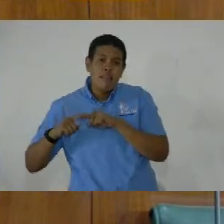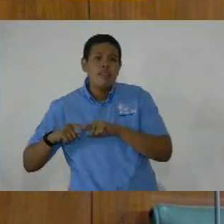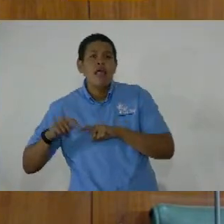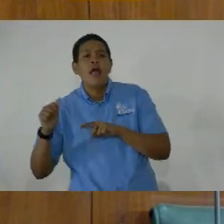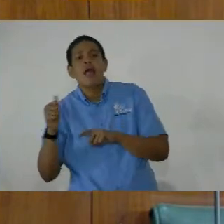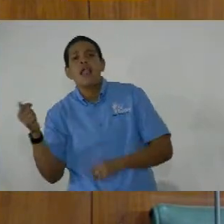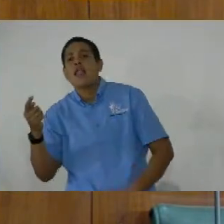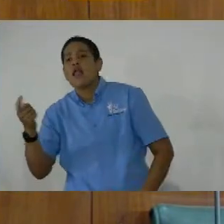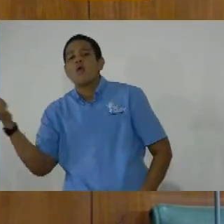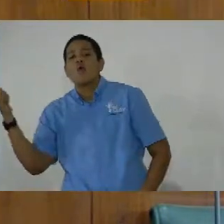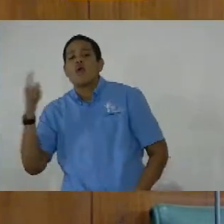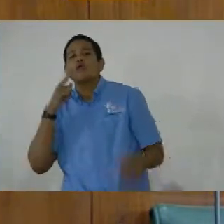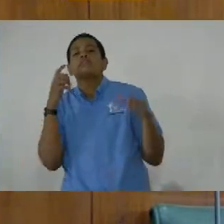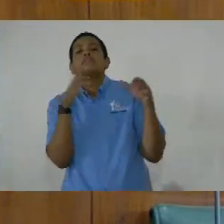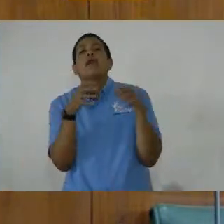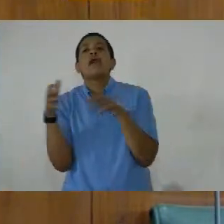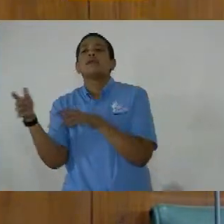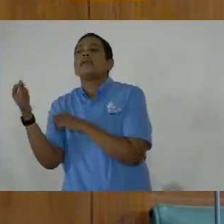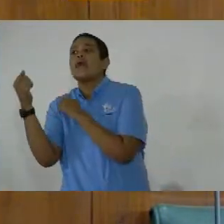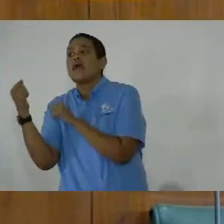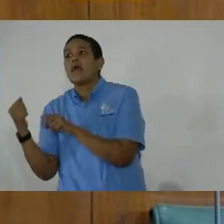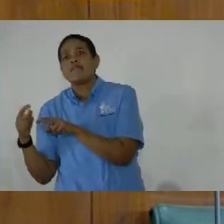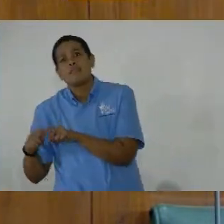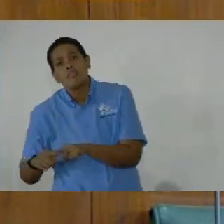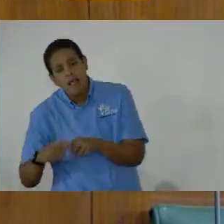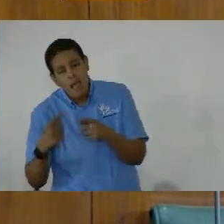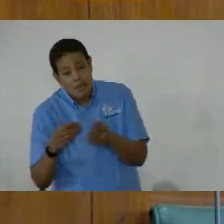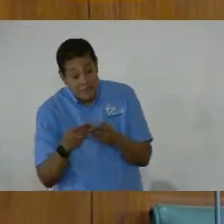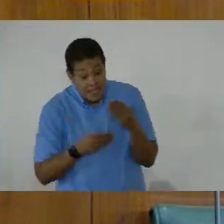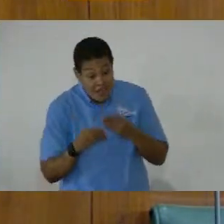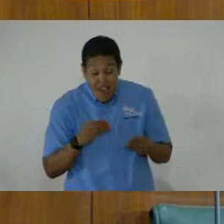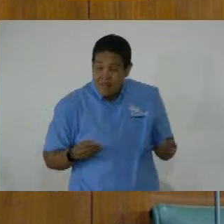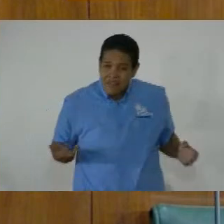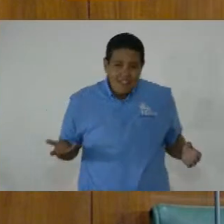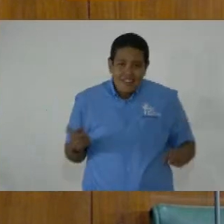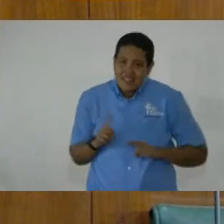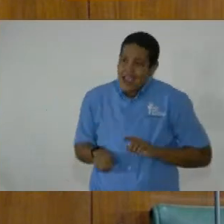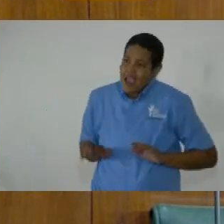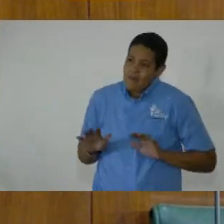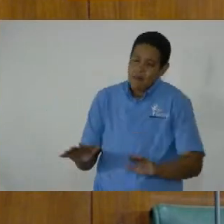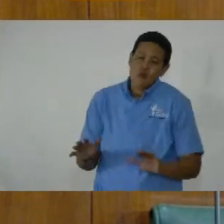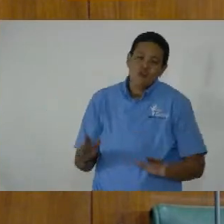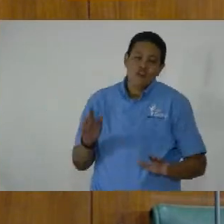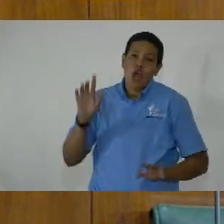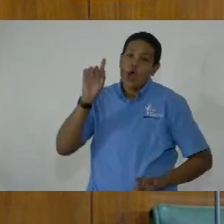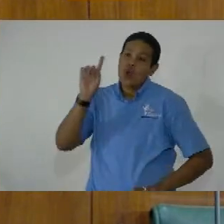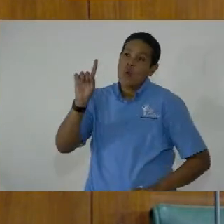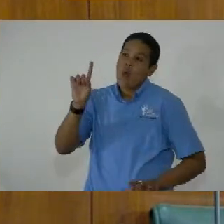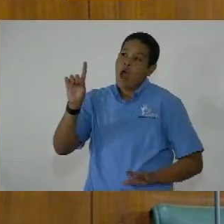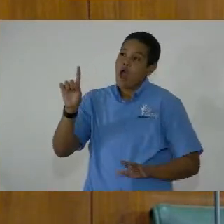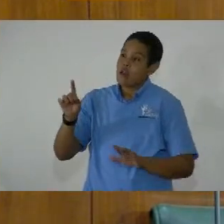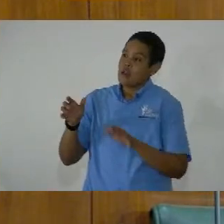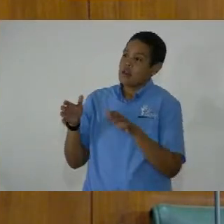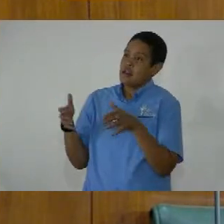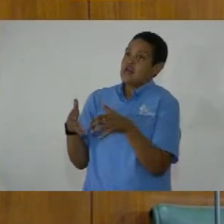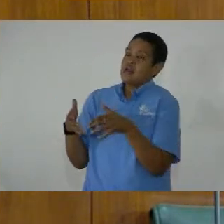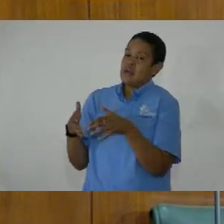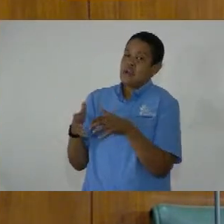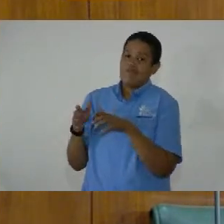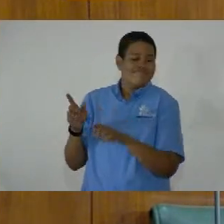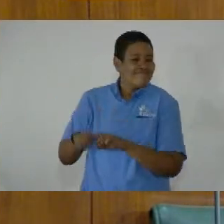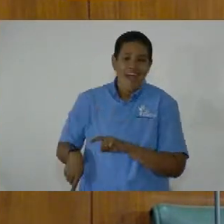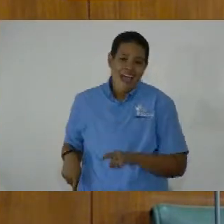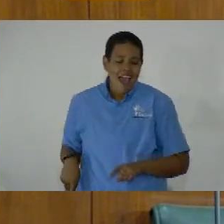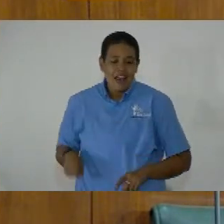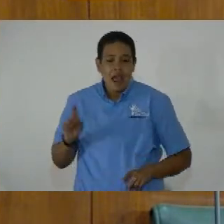one sector. The economy cannot be driven on one engine. It has